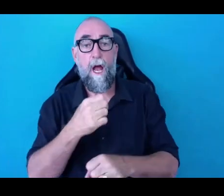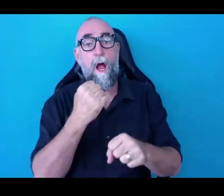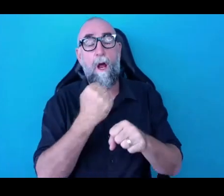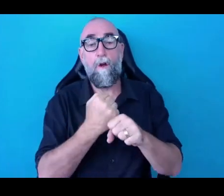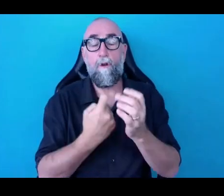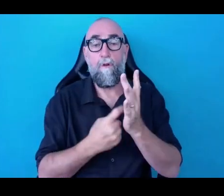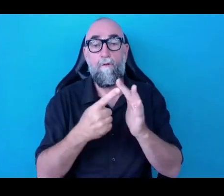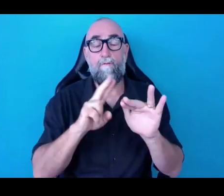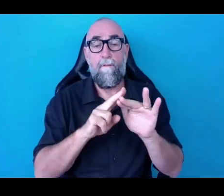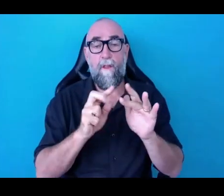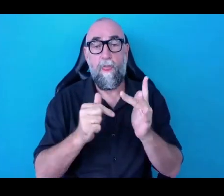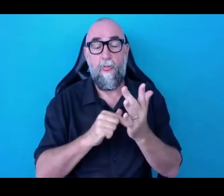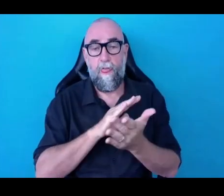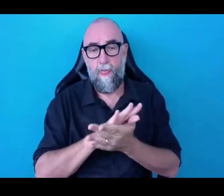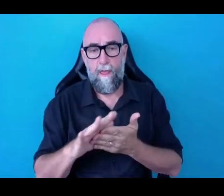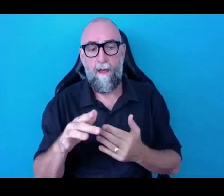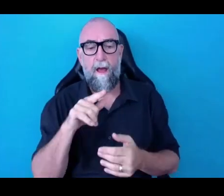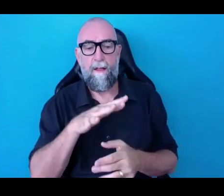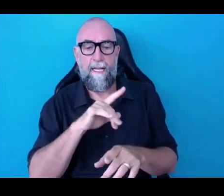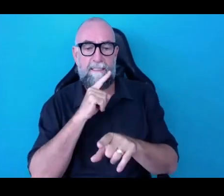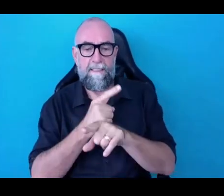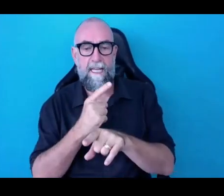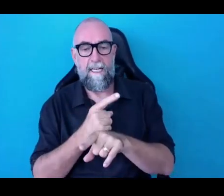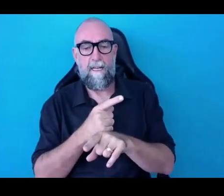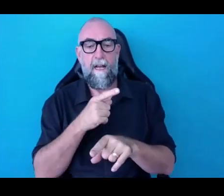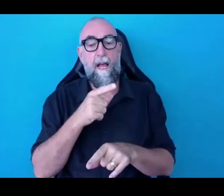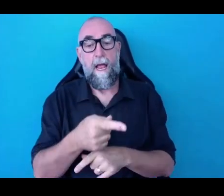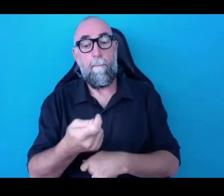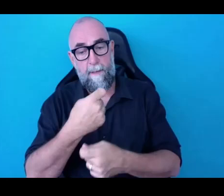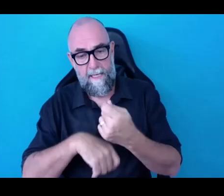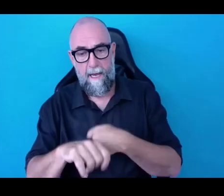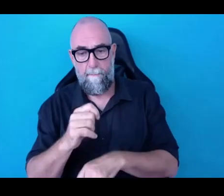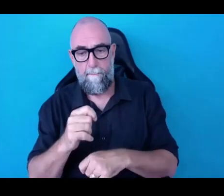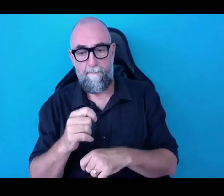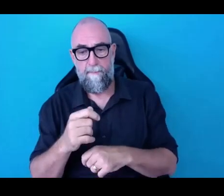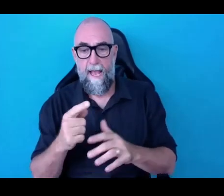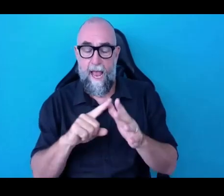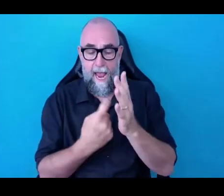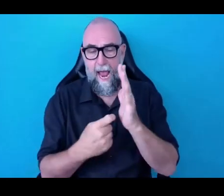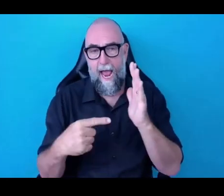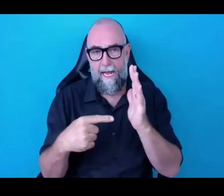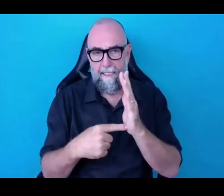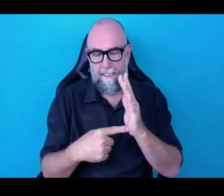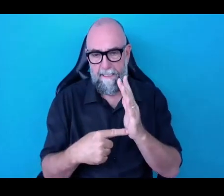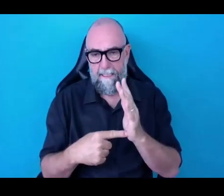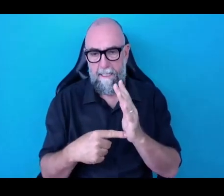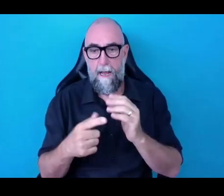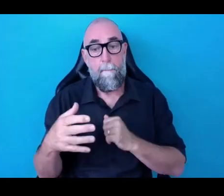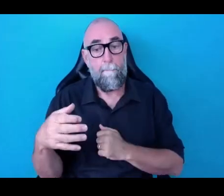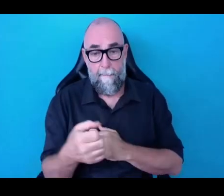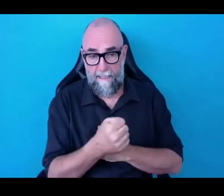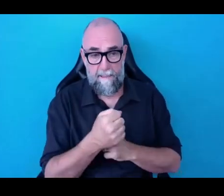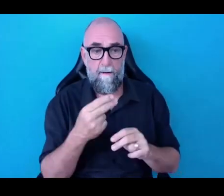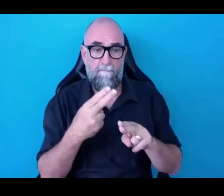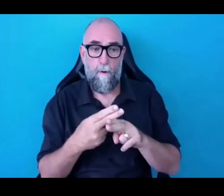within art it mandatory for First Nations elective in first year university. And I